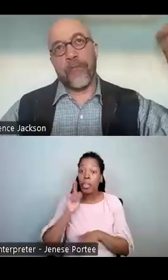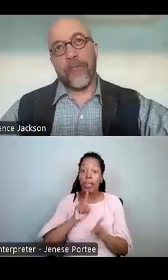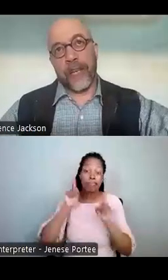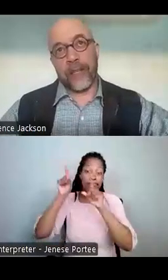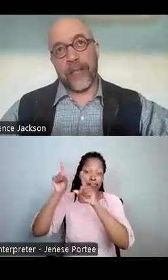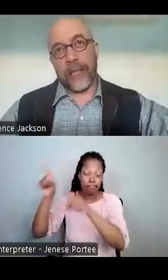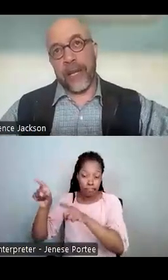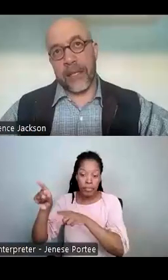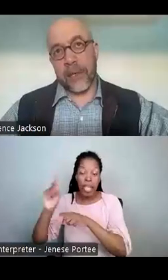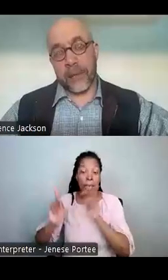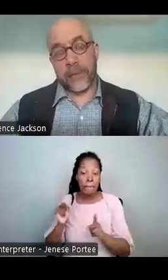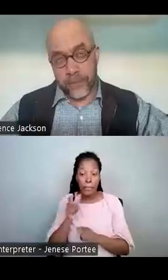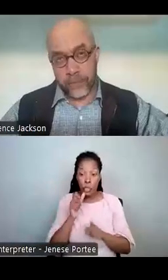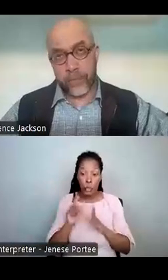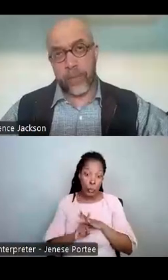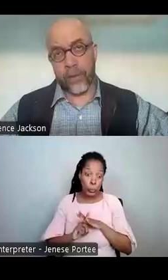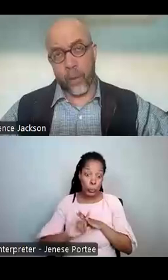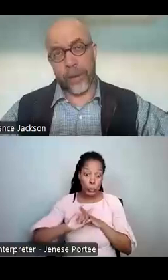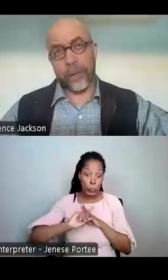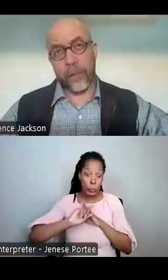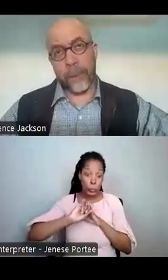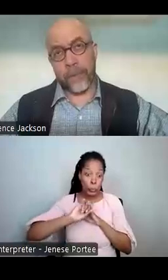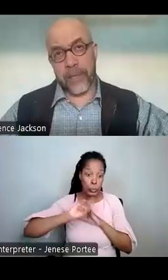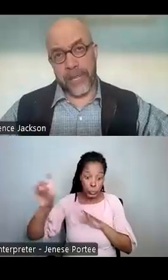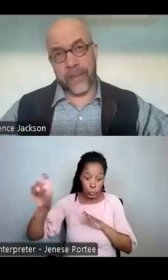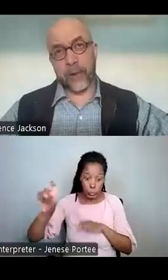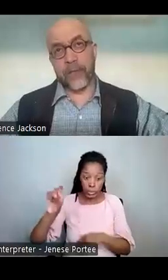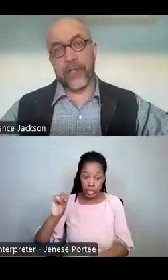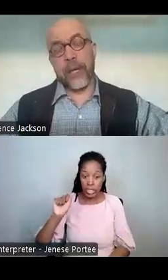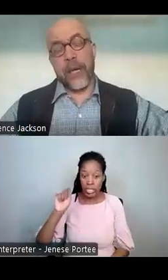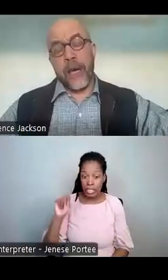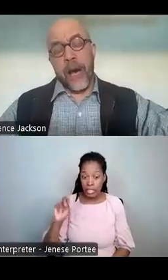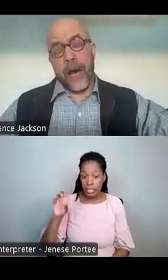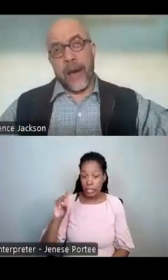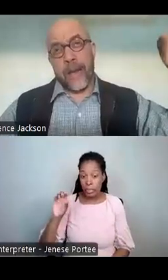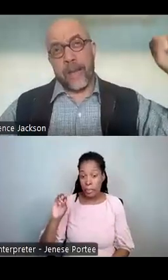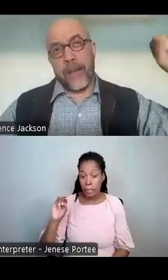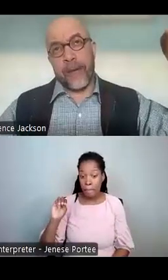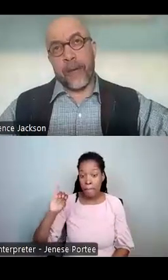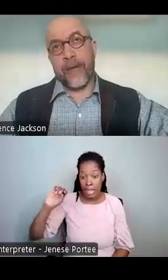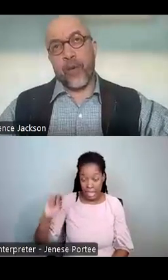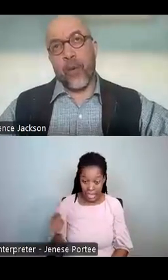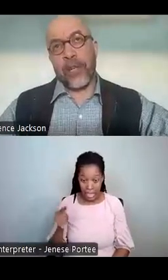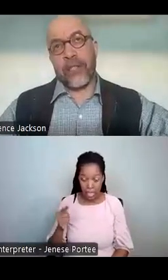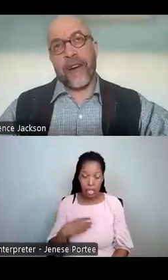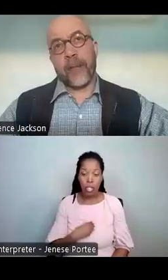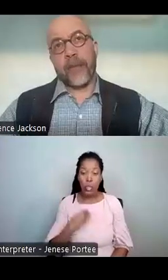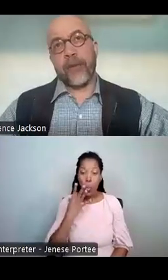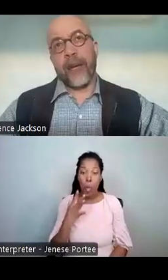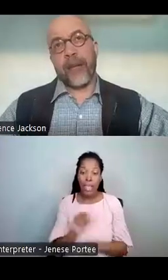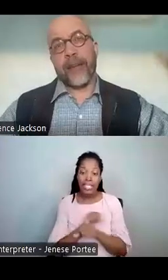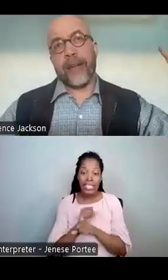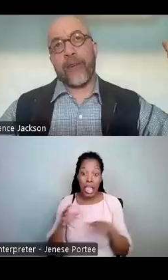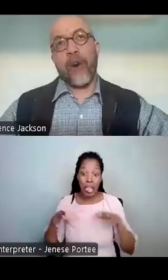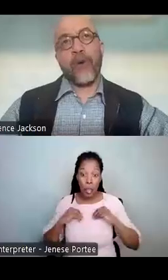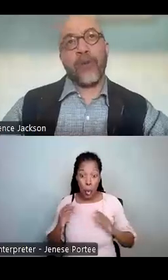who fled Saint Domingue, the white slave owners, if you wanted to find people who